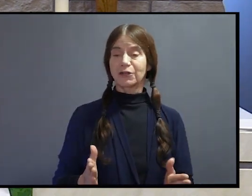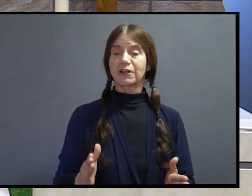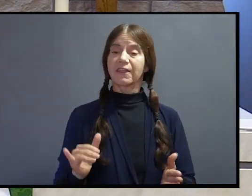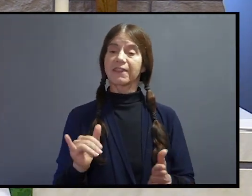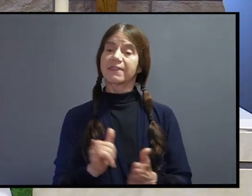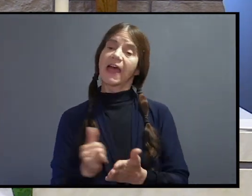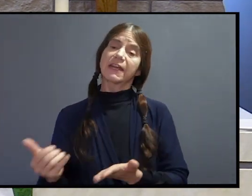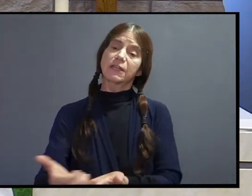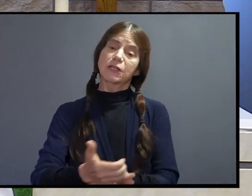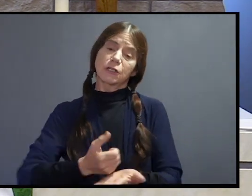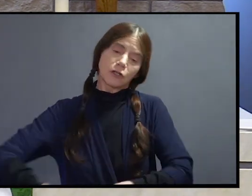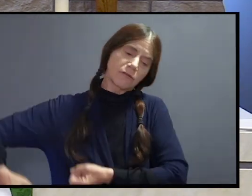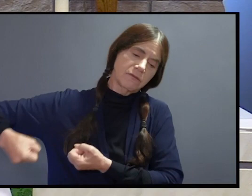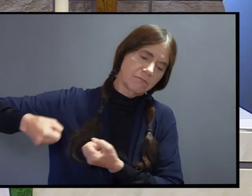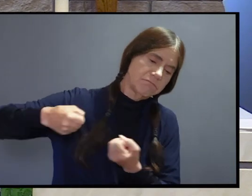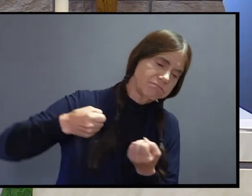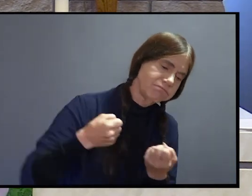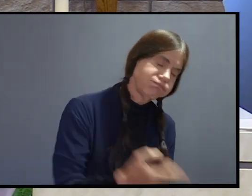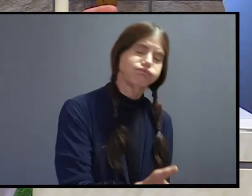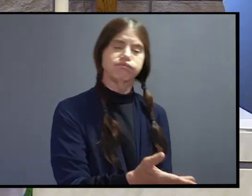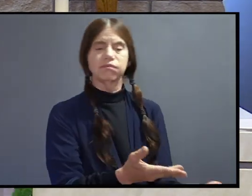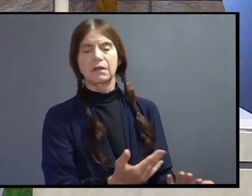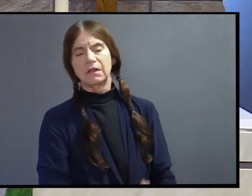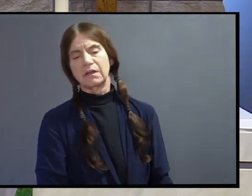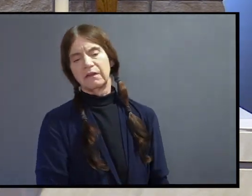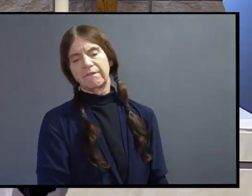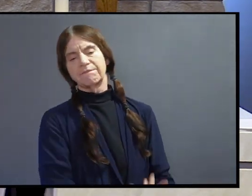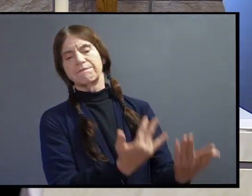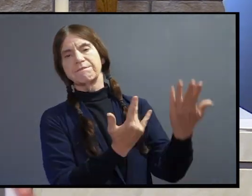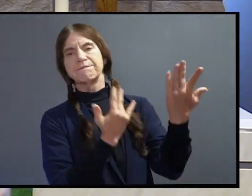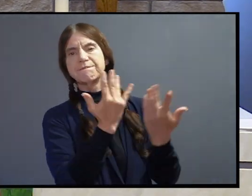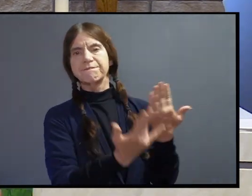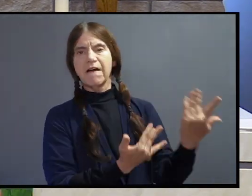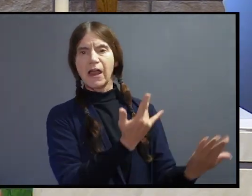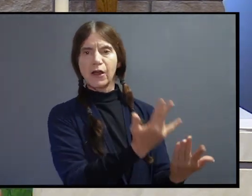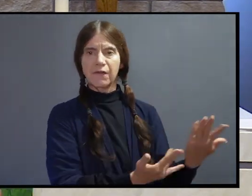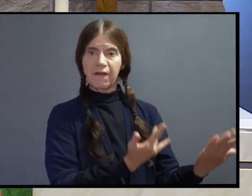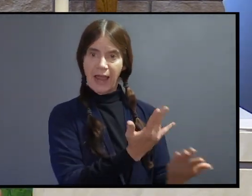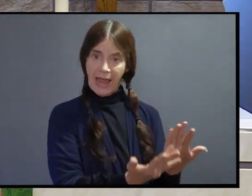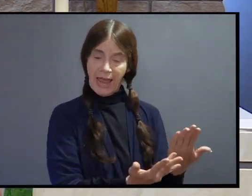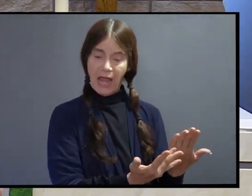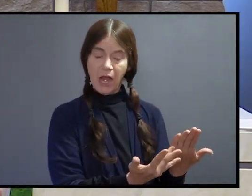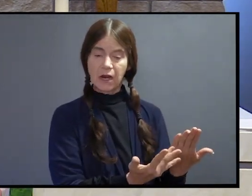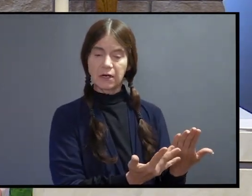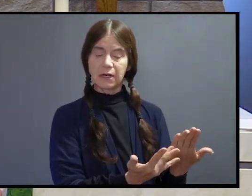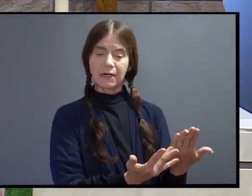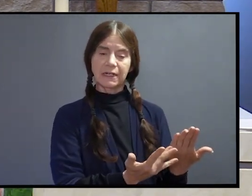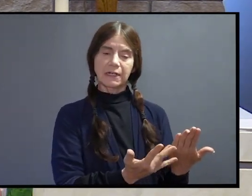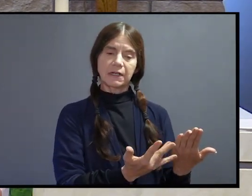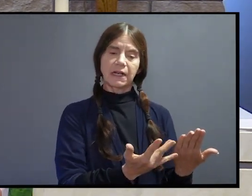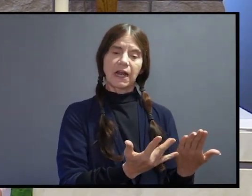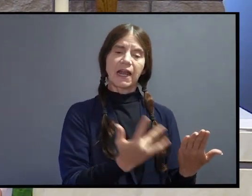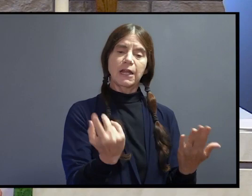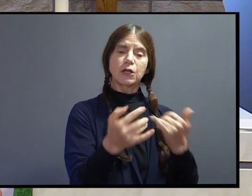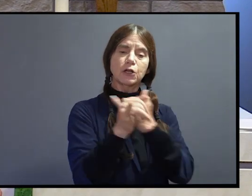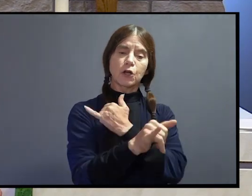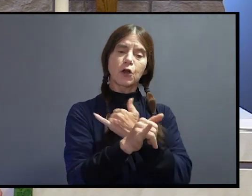be thrown on the trash heap, to be cast into the fiery furnace, to spend